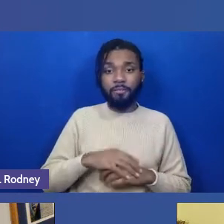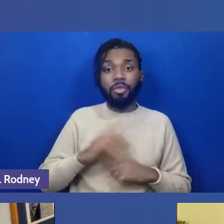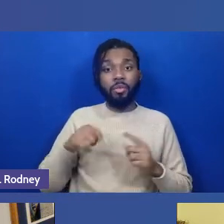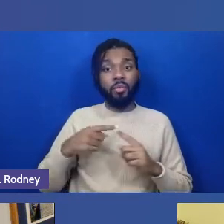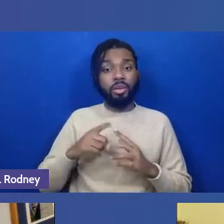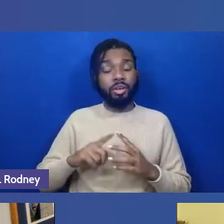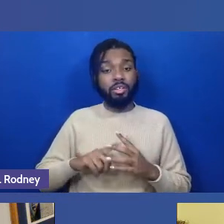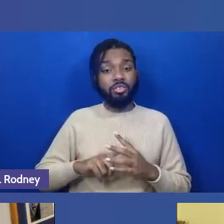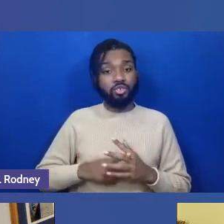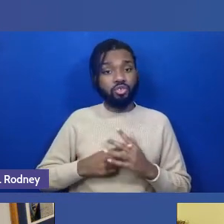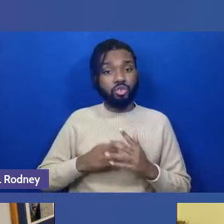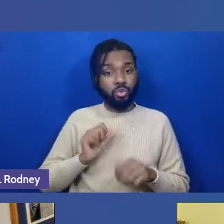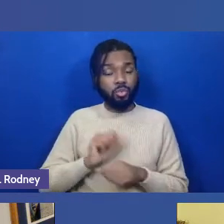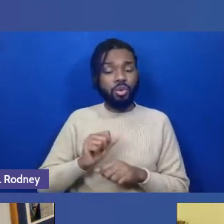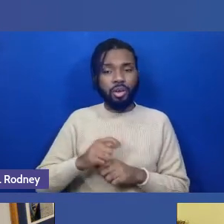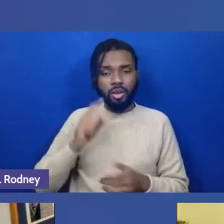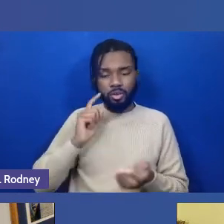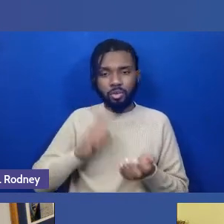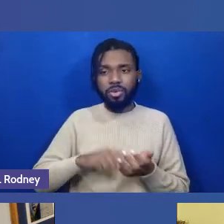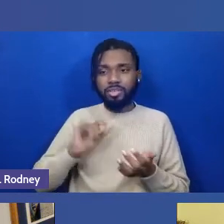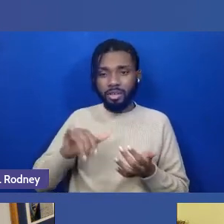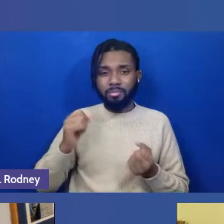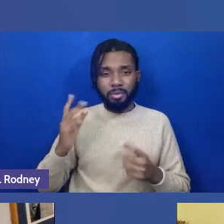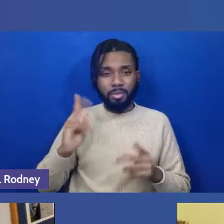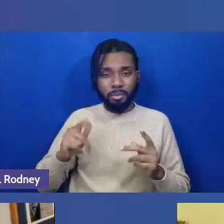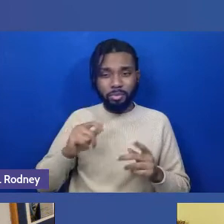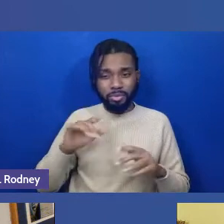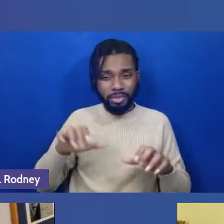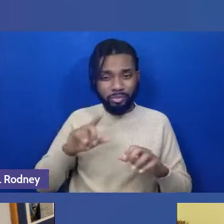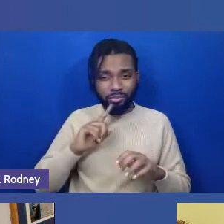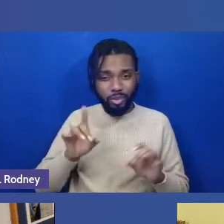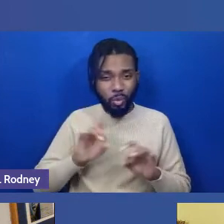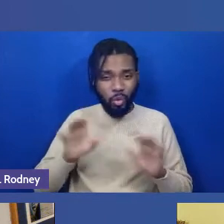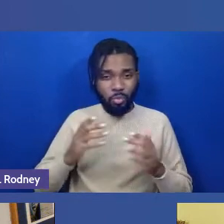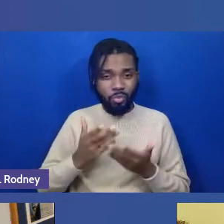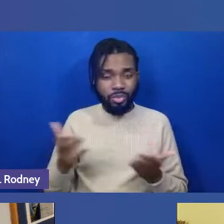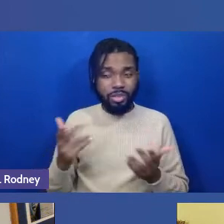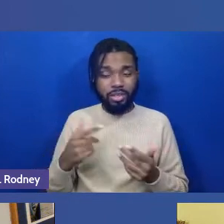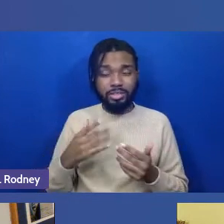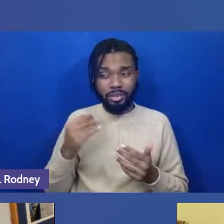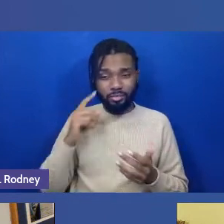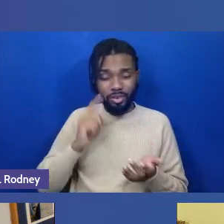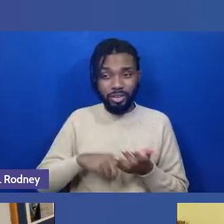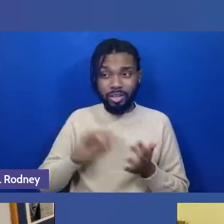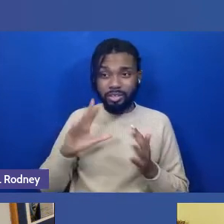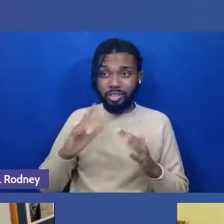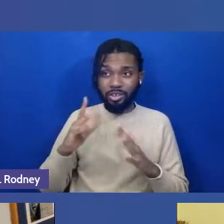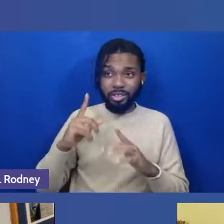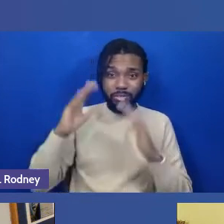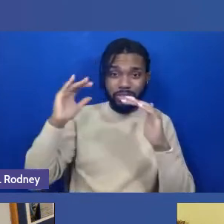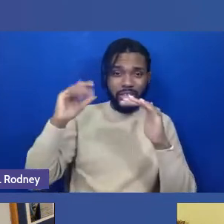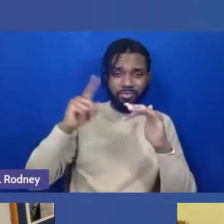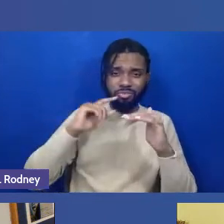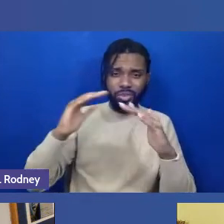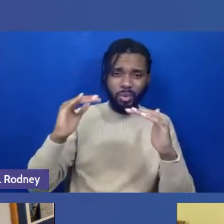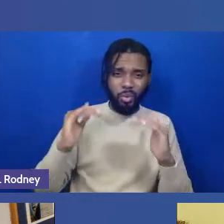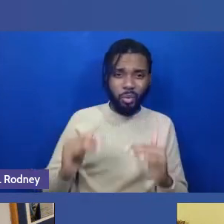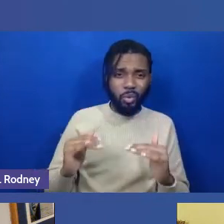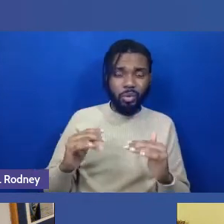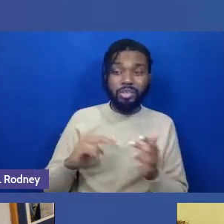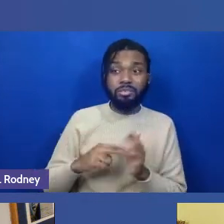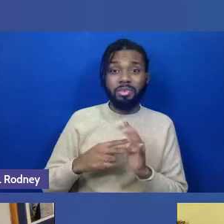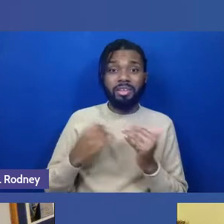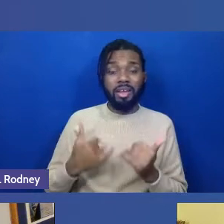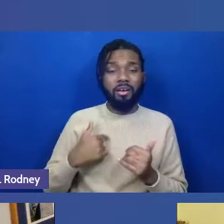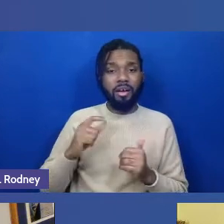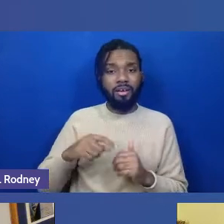horrible things. And I was like, the bar is low. I was like, the bar is really low right now. So all I have to do is respect everyone,